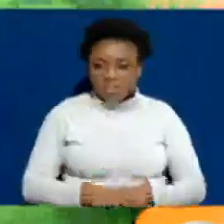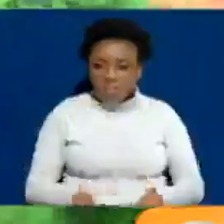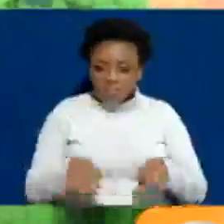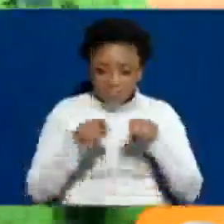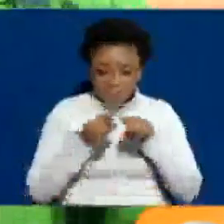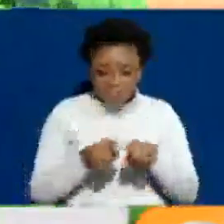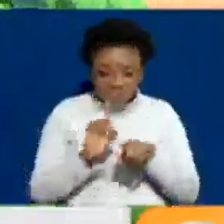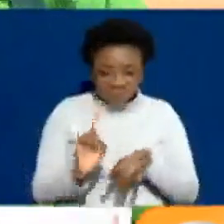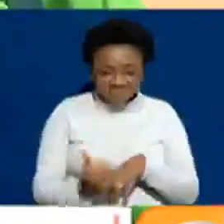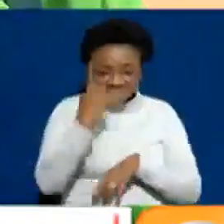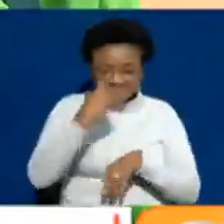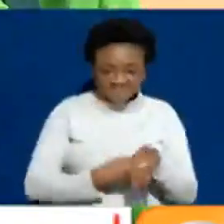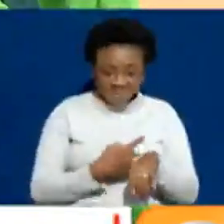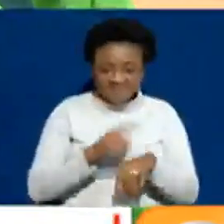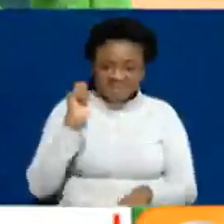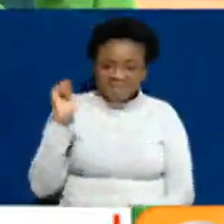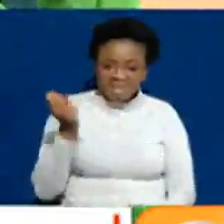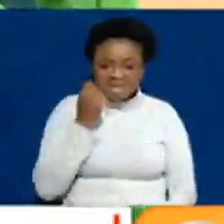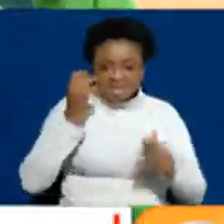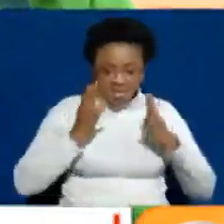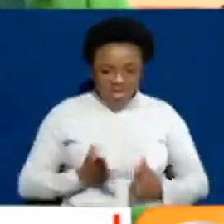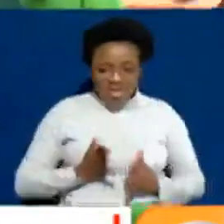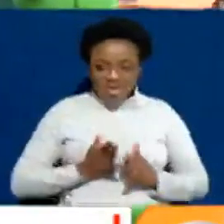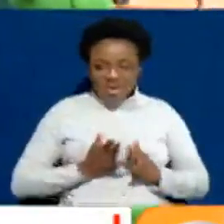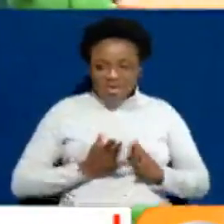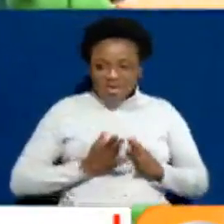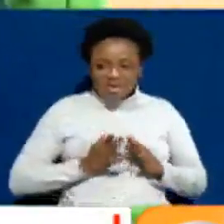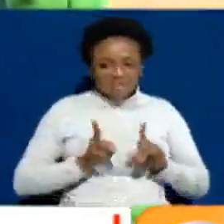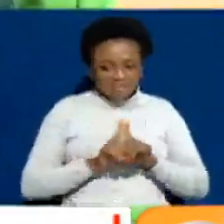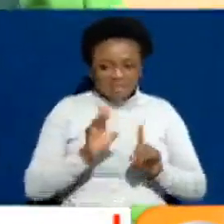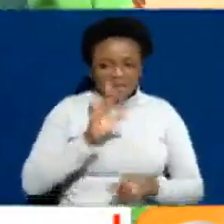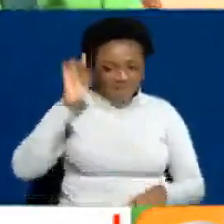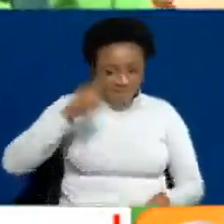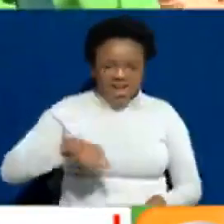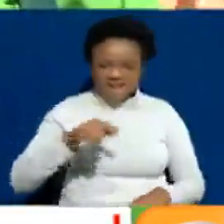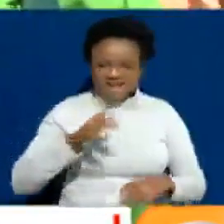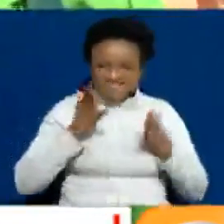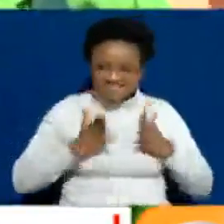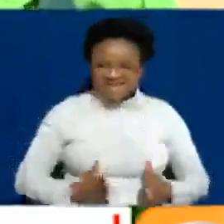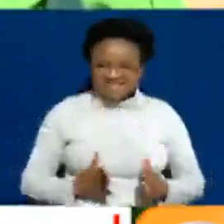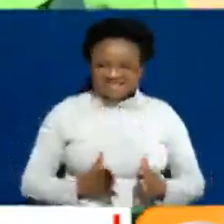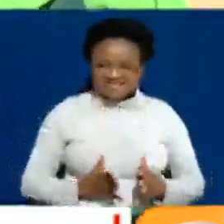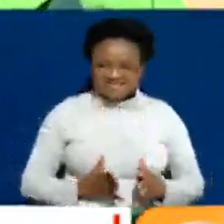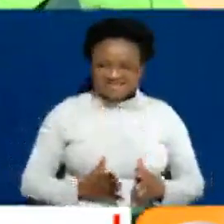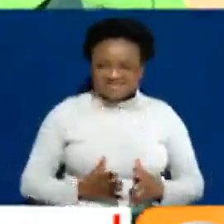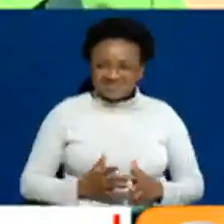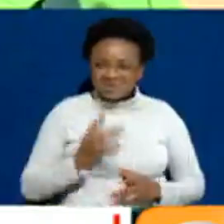time a Kenyan, and I might even dare say African, black like me, has